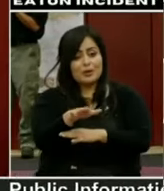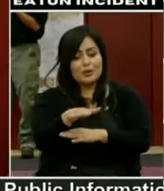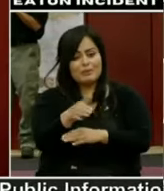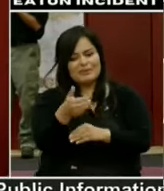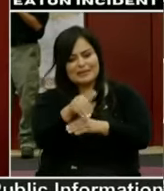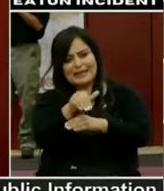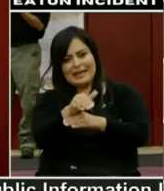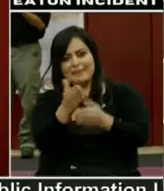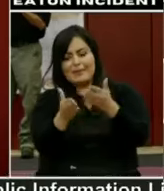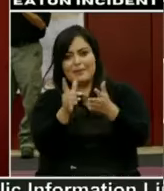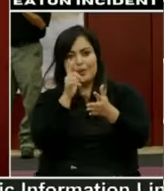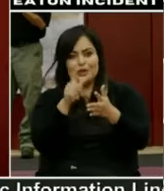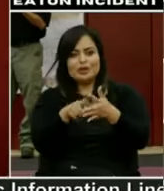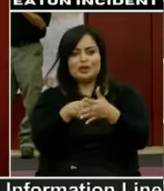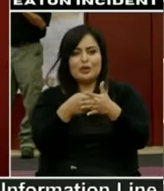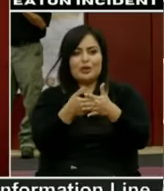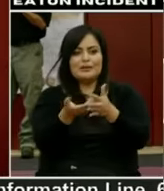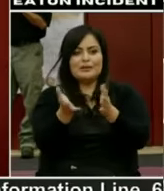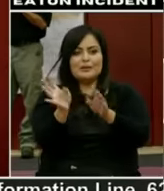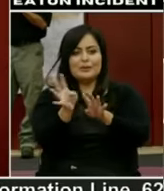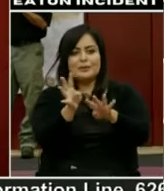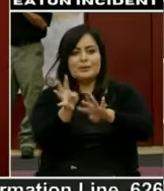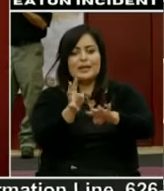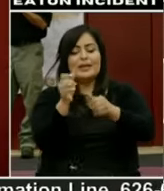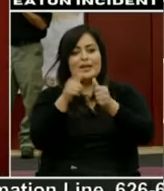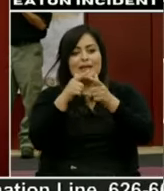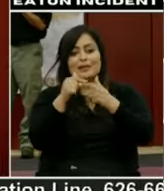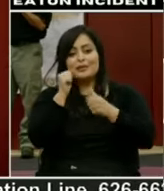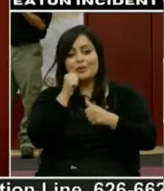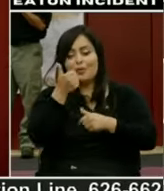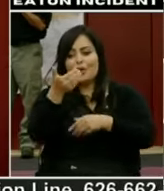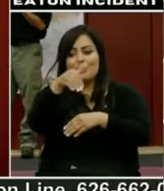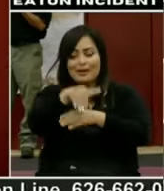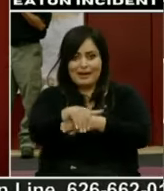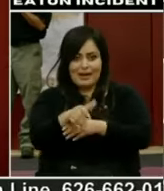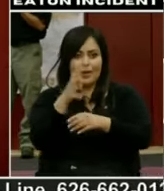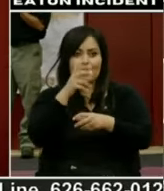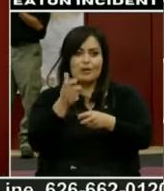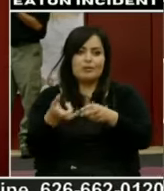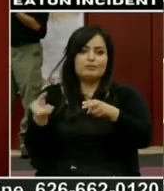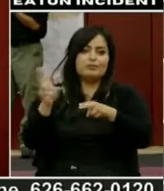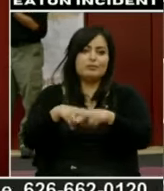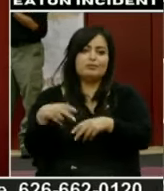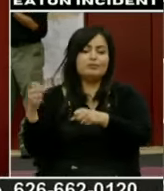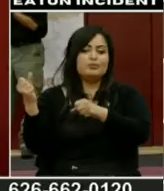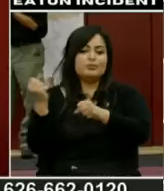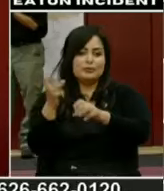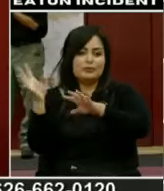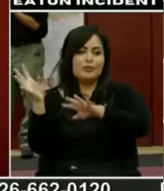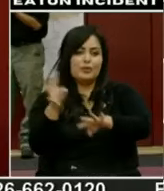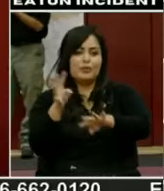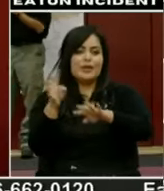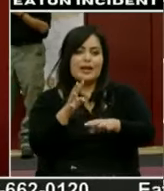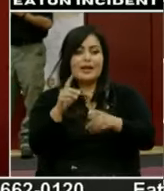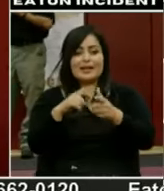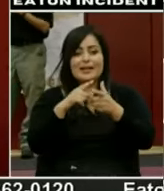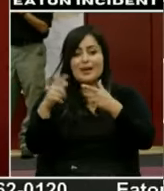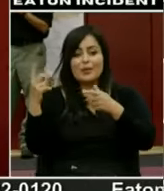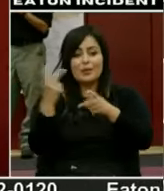tonight. And then tomorrow night, it'll really ramp up. We'll see the strongest winds Tuesday